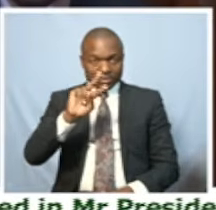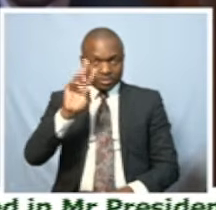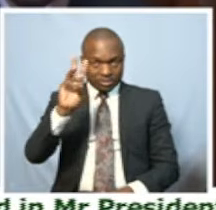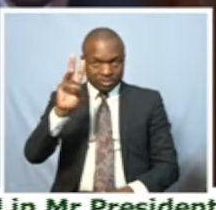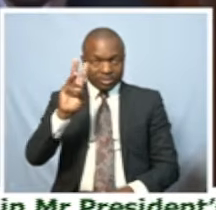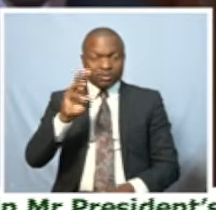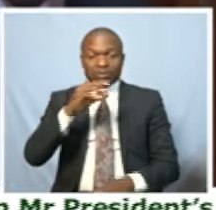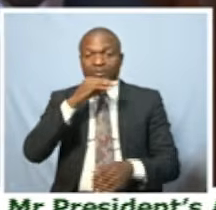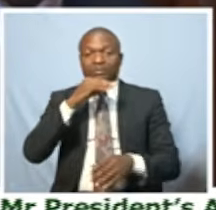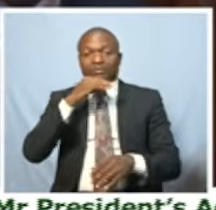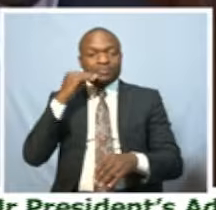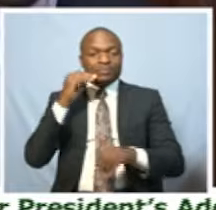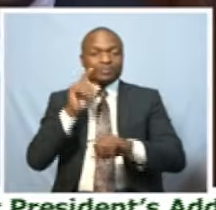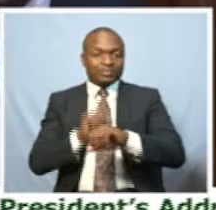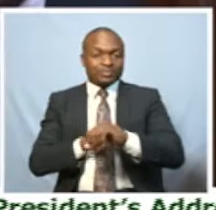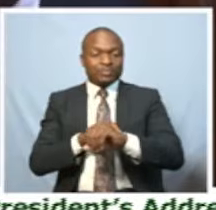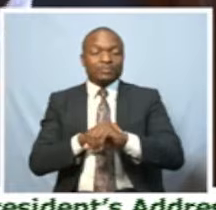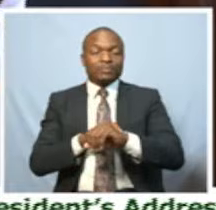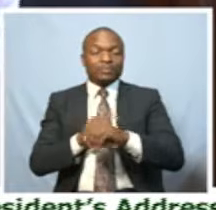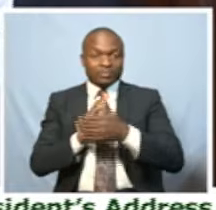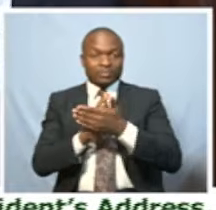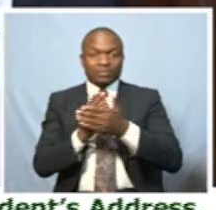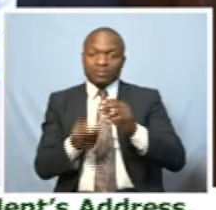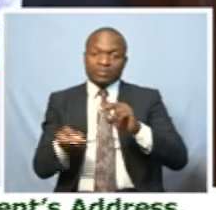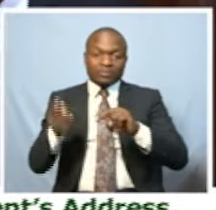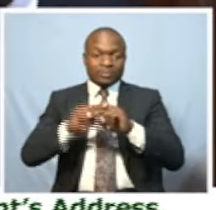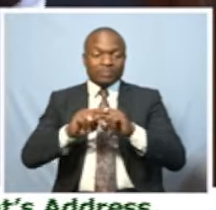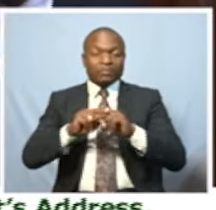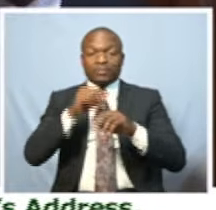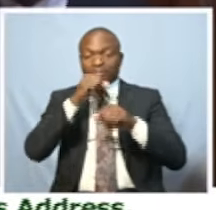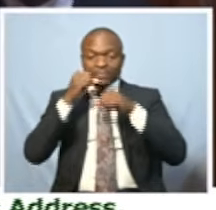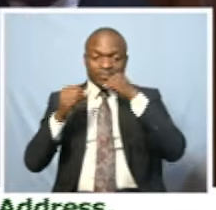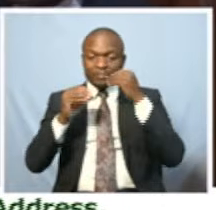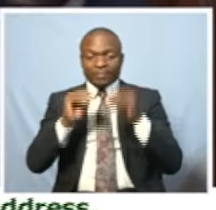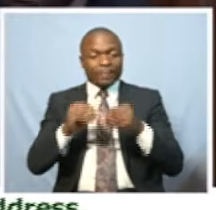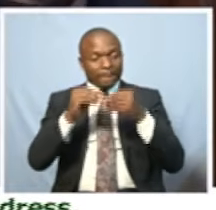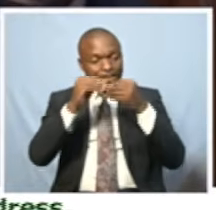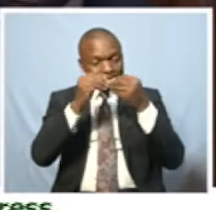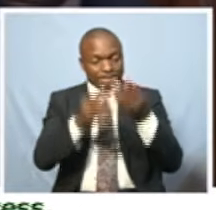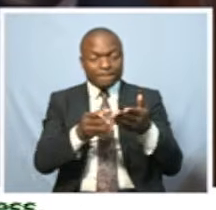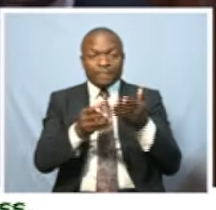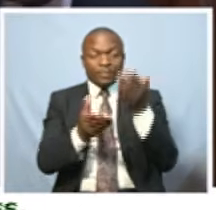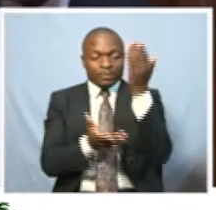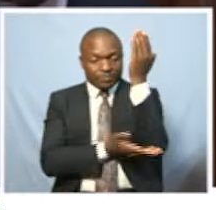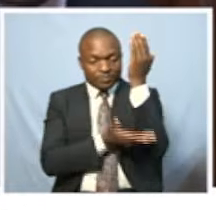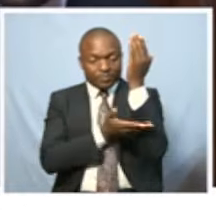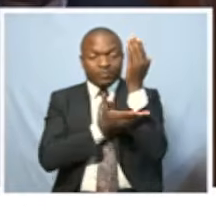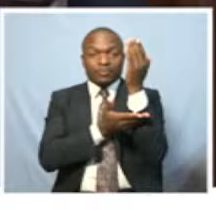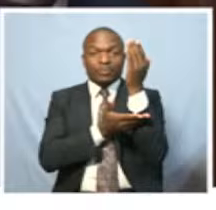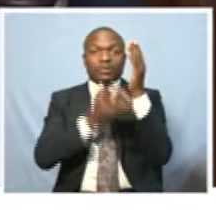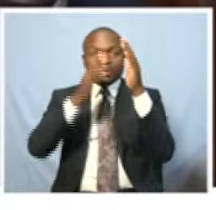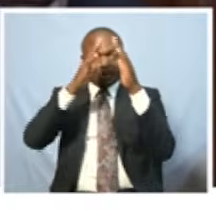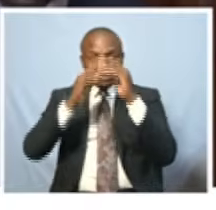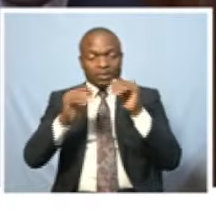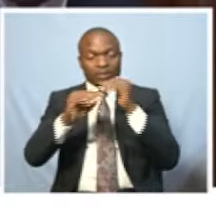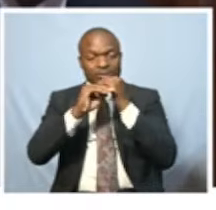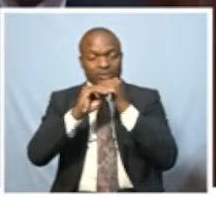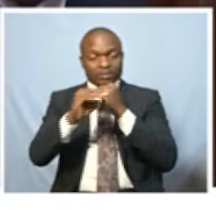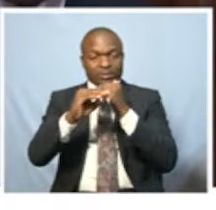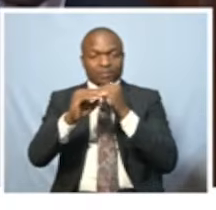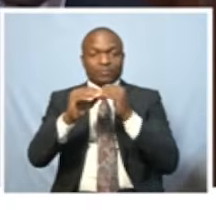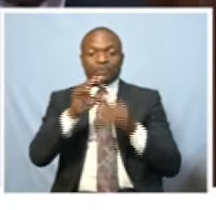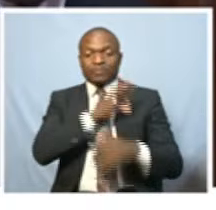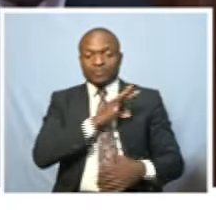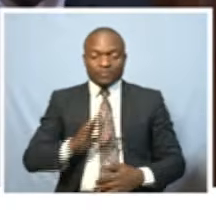2025-2026 farming season will lead to increased agriculture output and enhanced household food security in